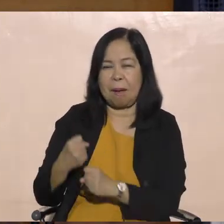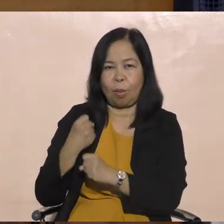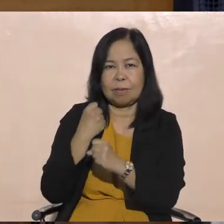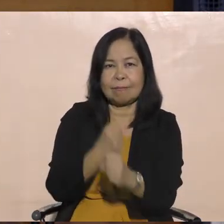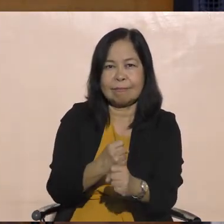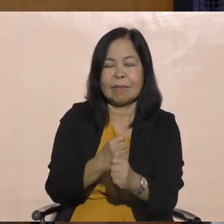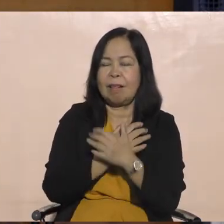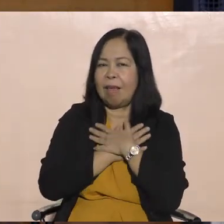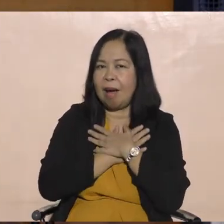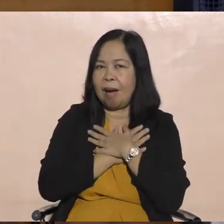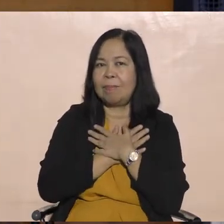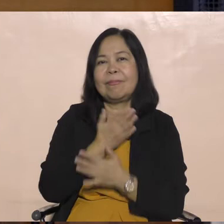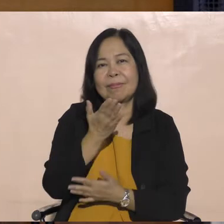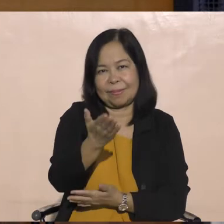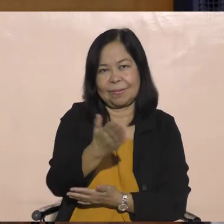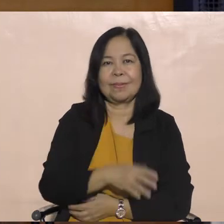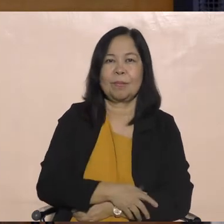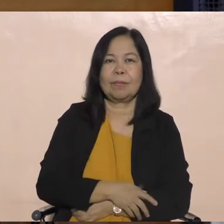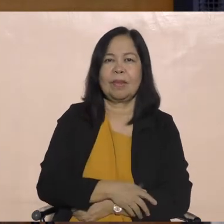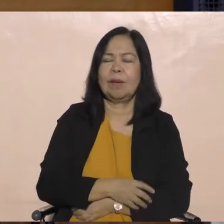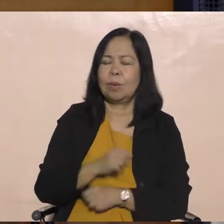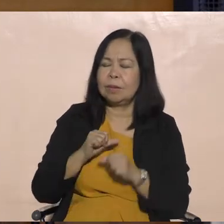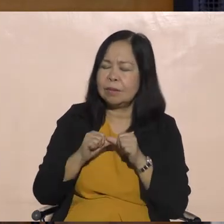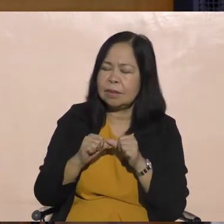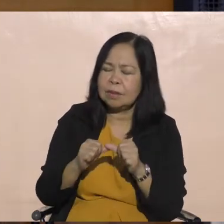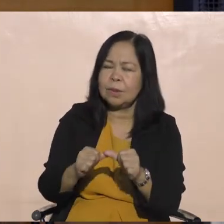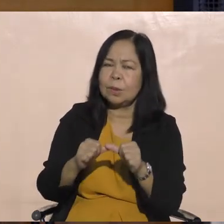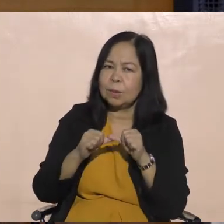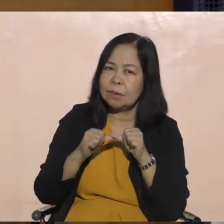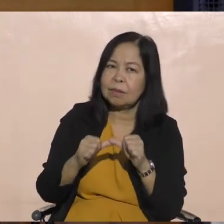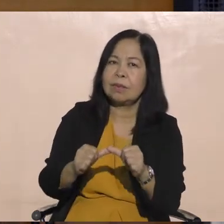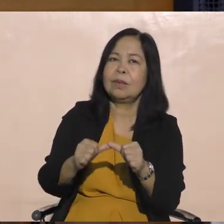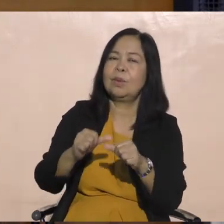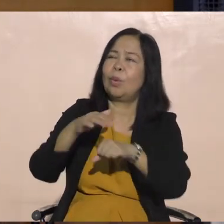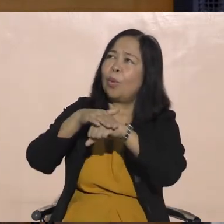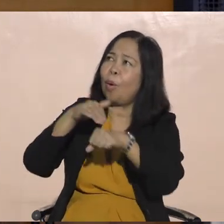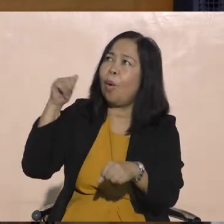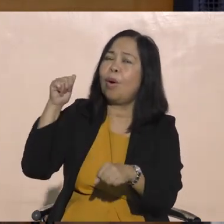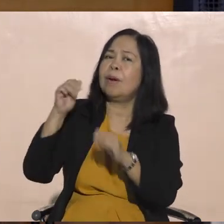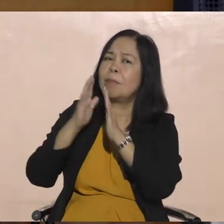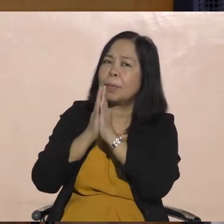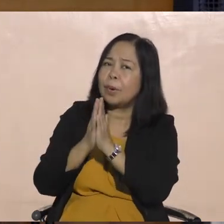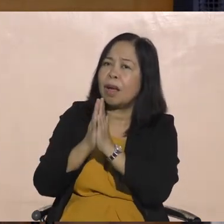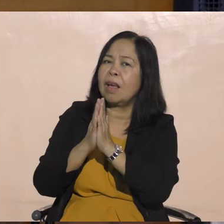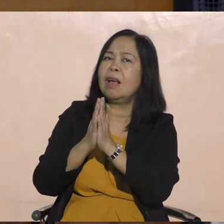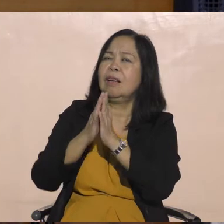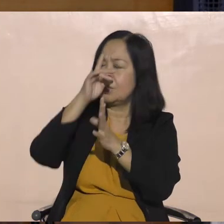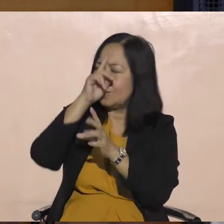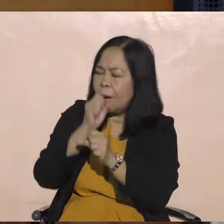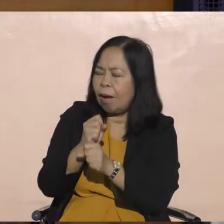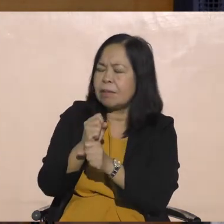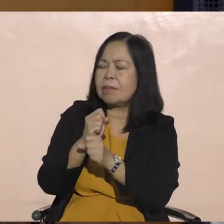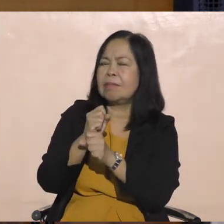you. Amen? Padayon lang og tawag kaniya, mga kaigsunan. Tungod kay nagsaad siya that they that call upon His name shall